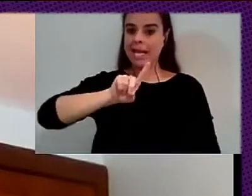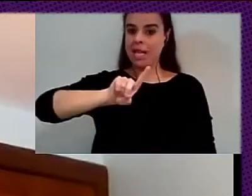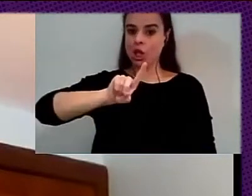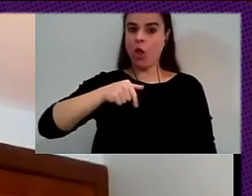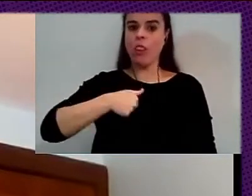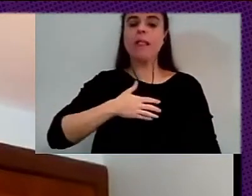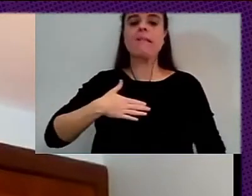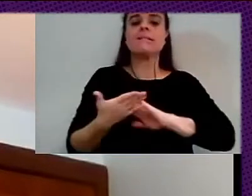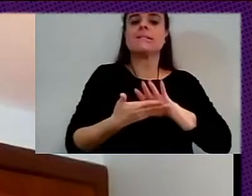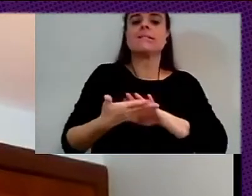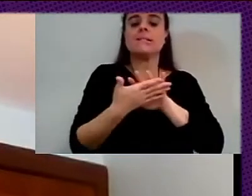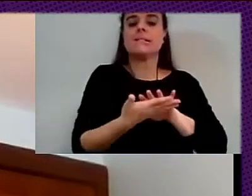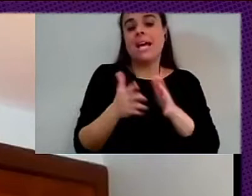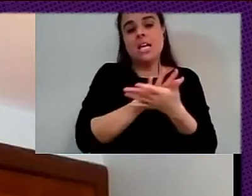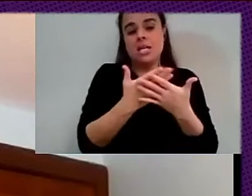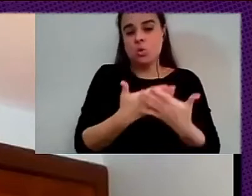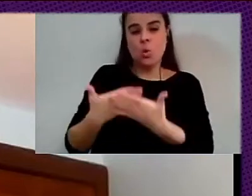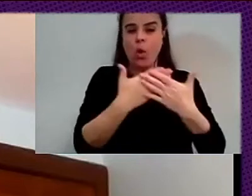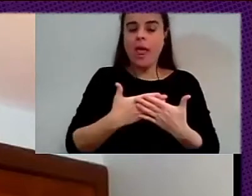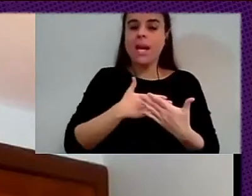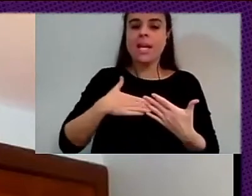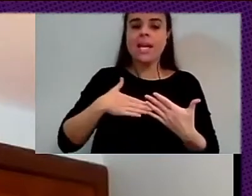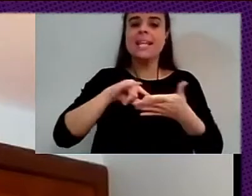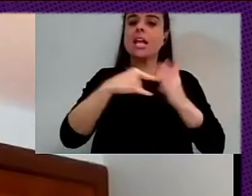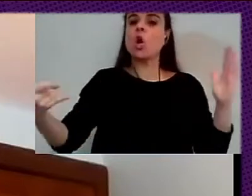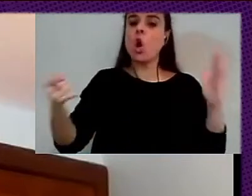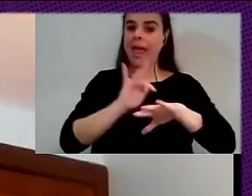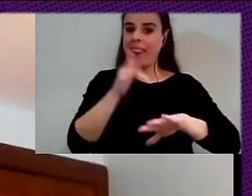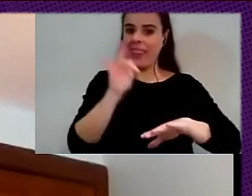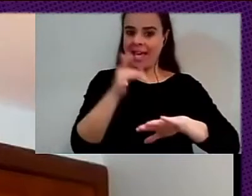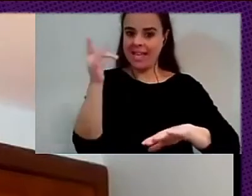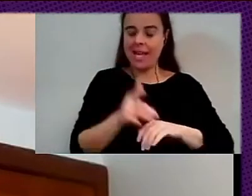States, most of the programs were telling me, well,